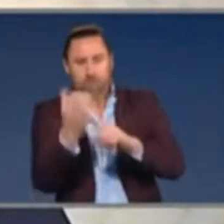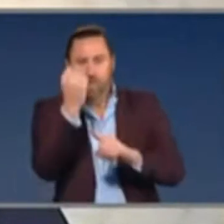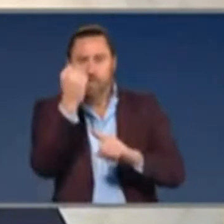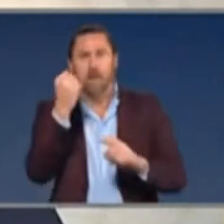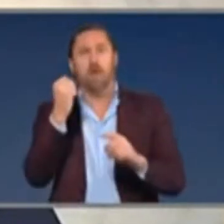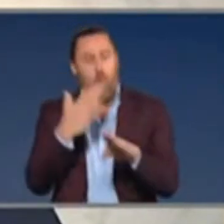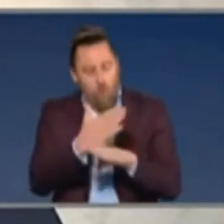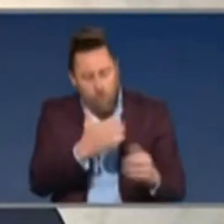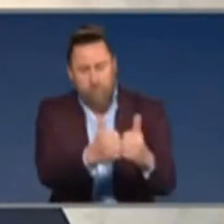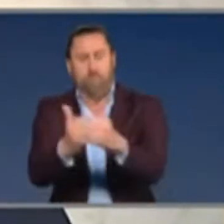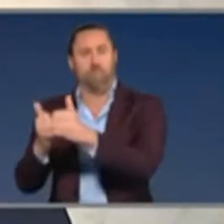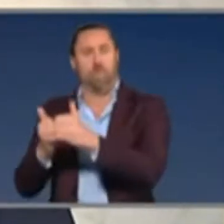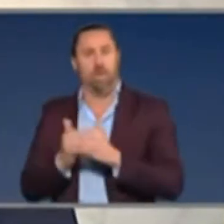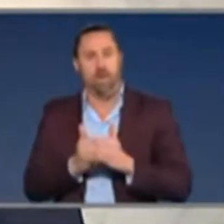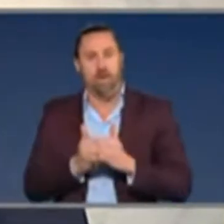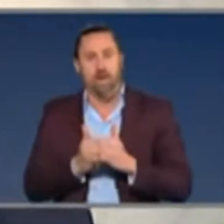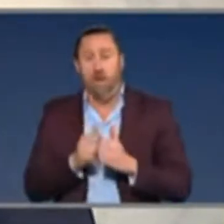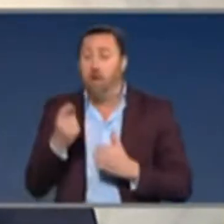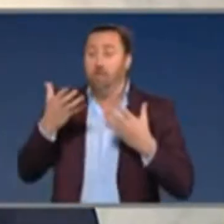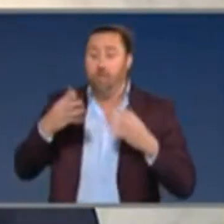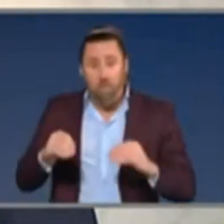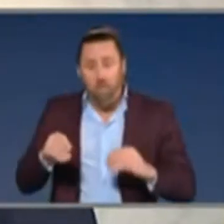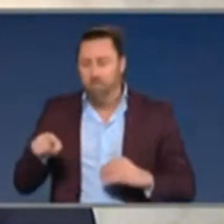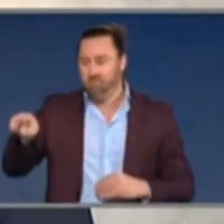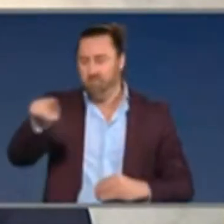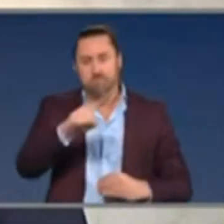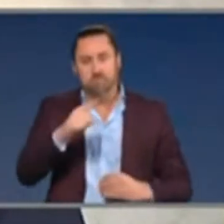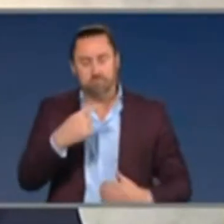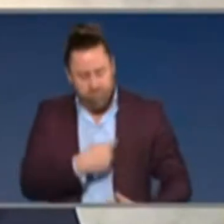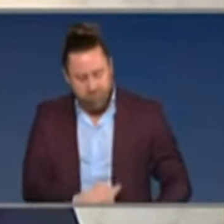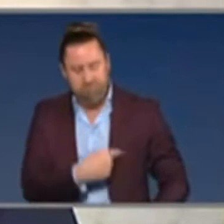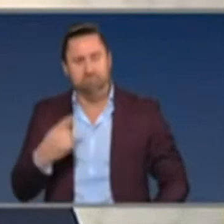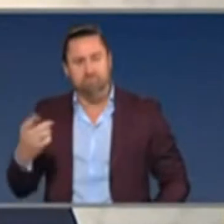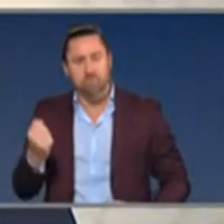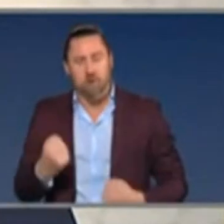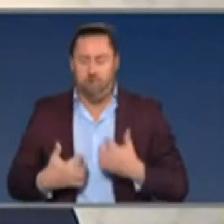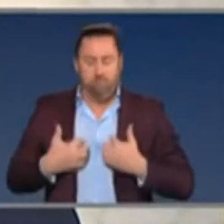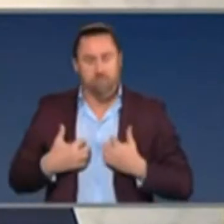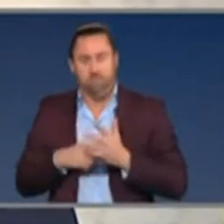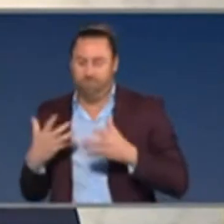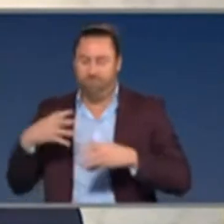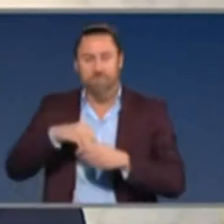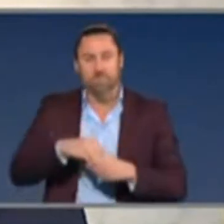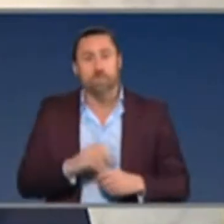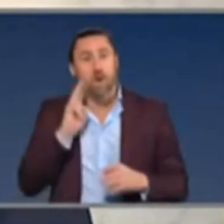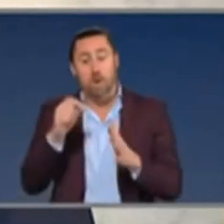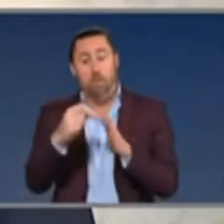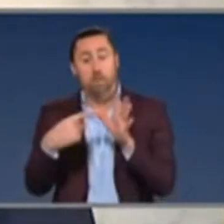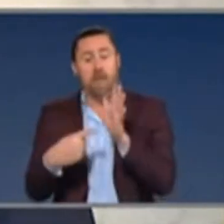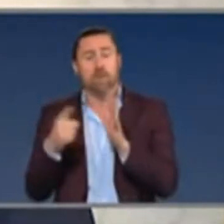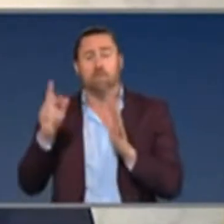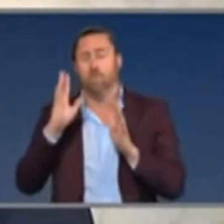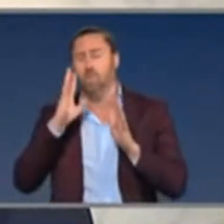agreement was reached through the passion and commitment of so many people. I want to acknowledge Pat's leadership. If you work with